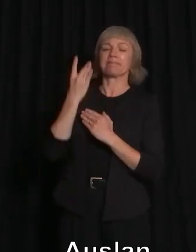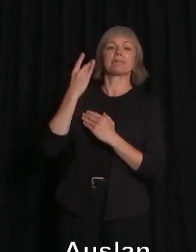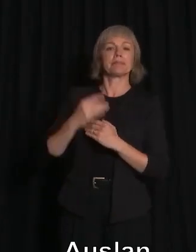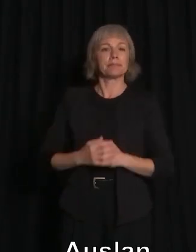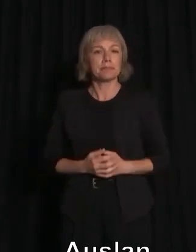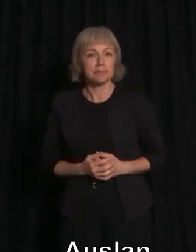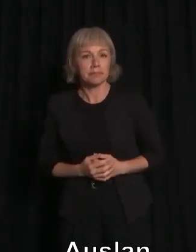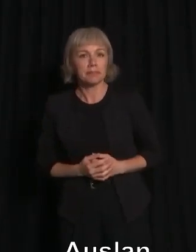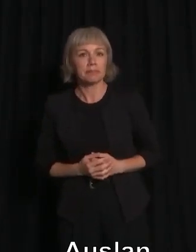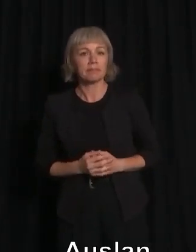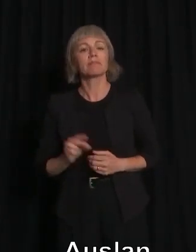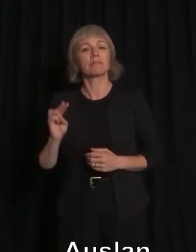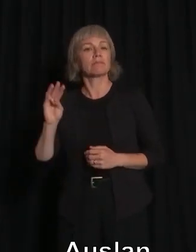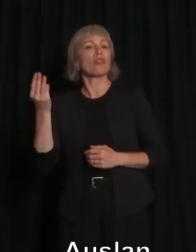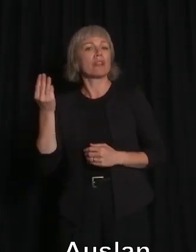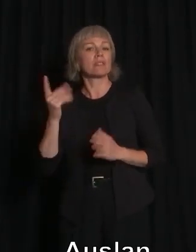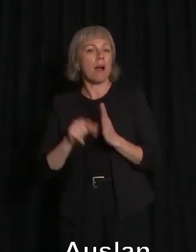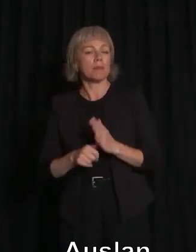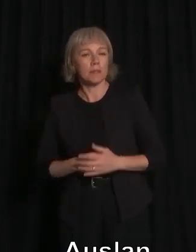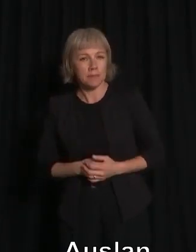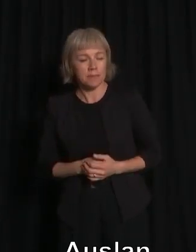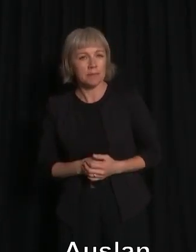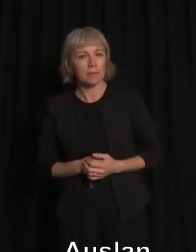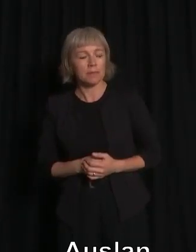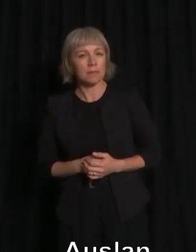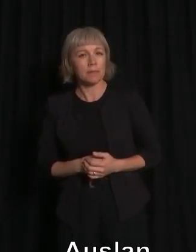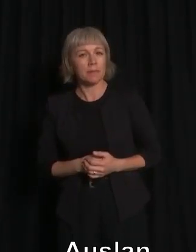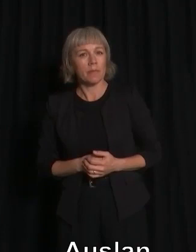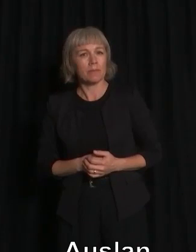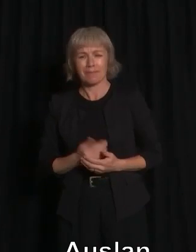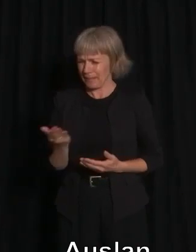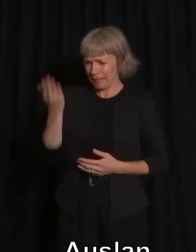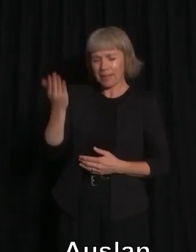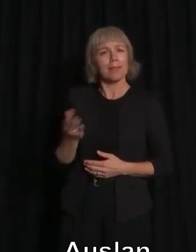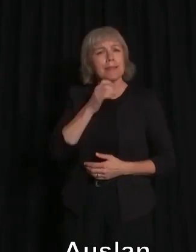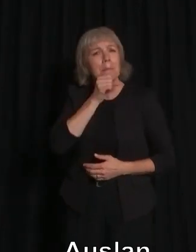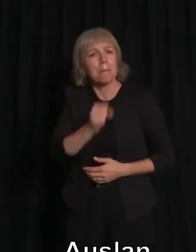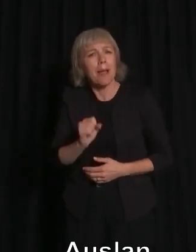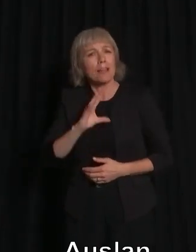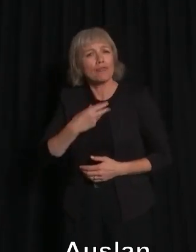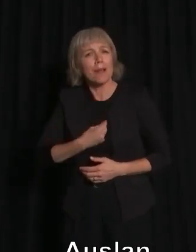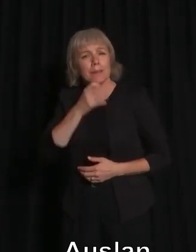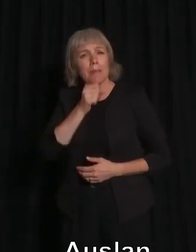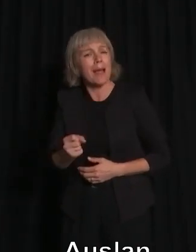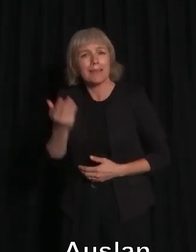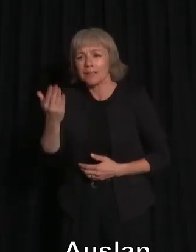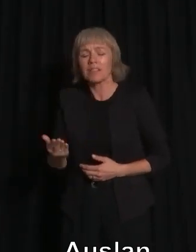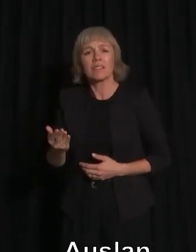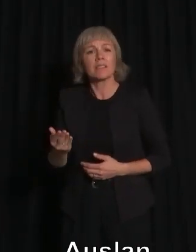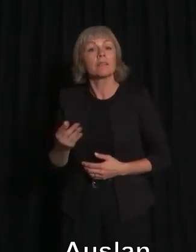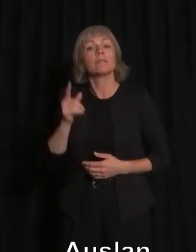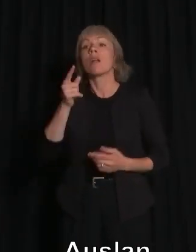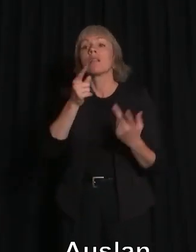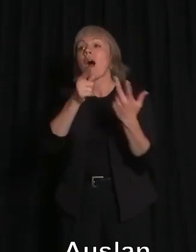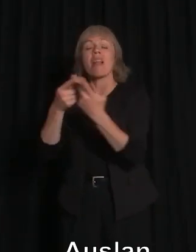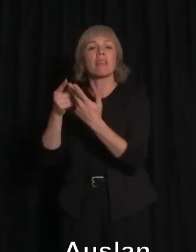certain politicians should work so hard as portraying asylum seekers such as this man as others, as not quite